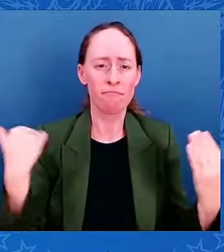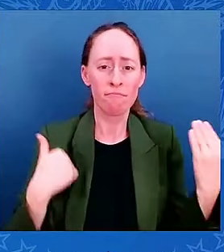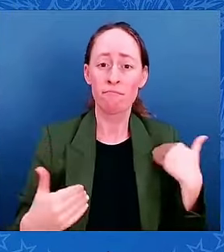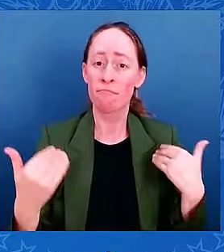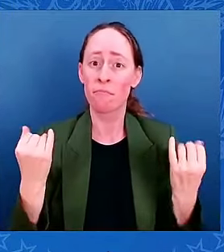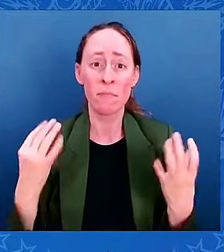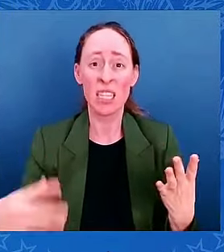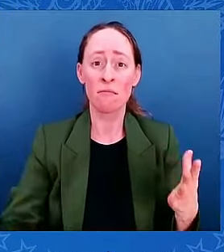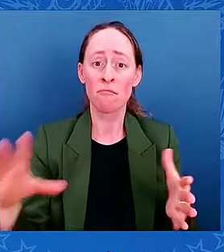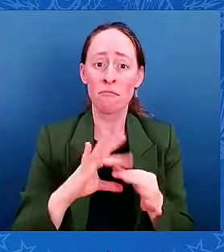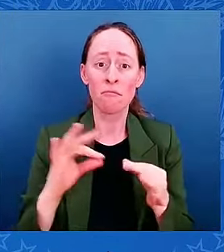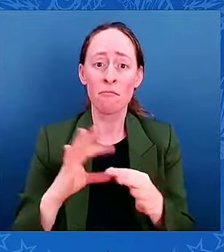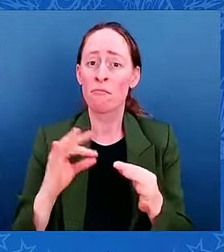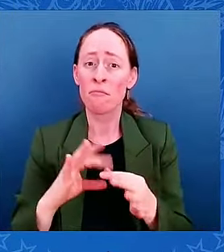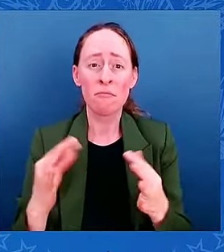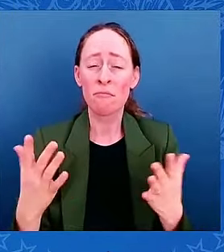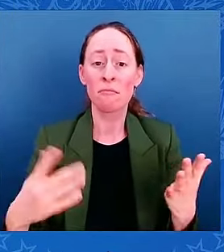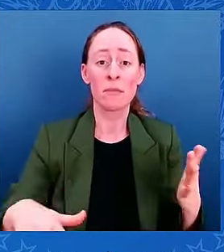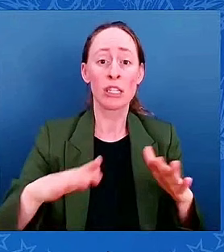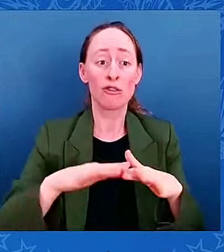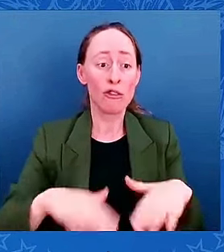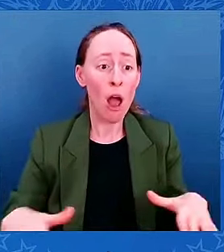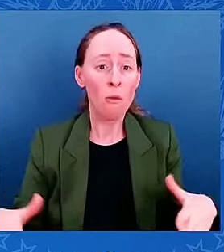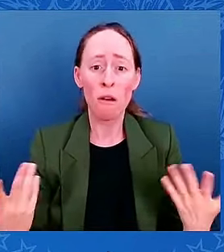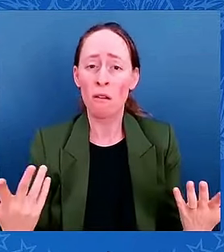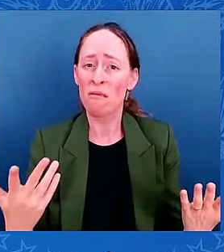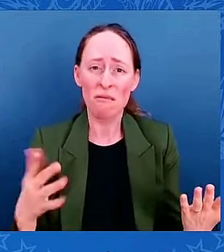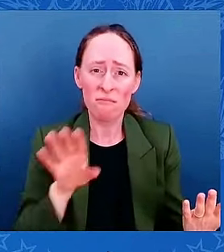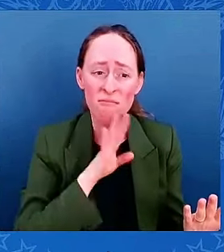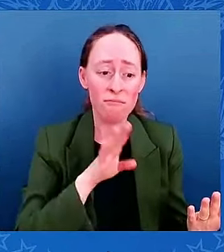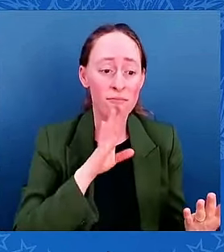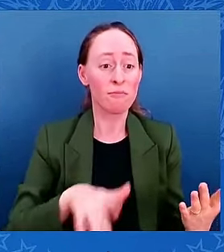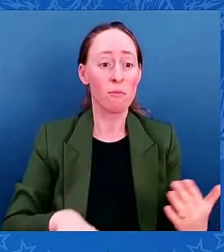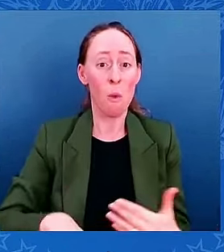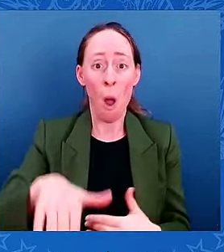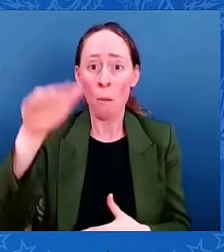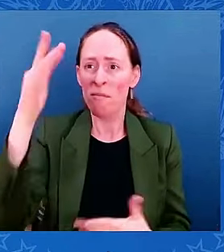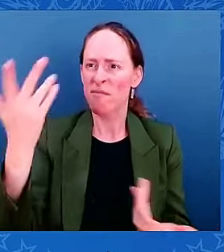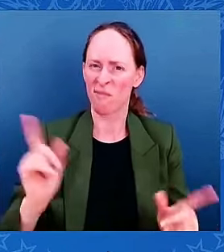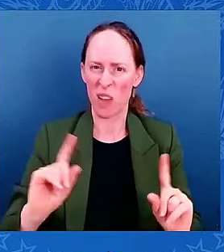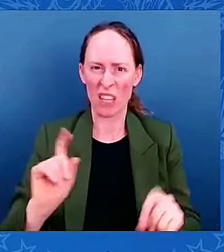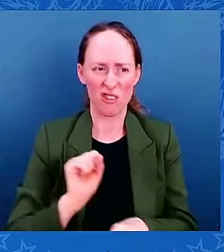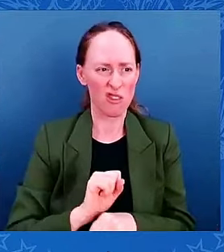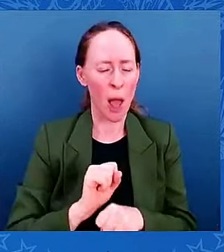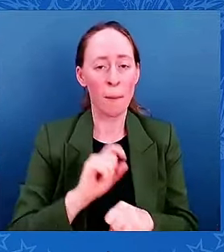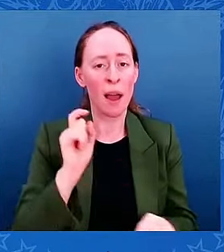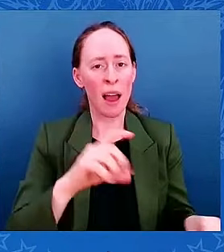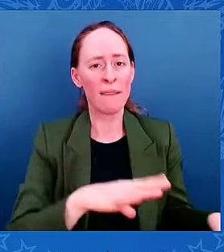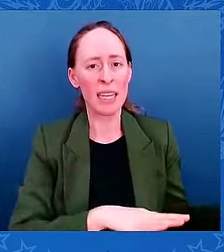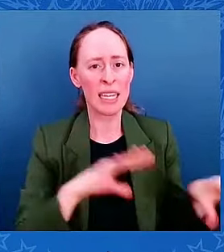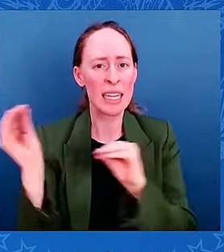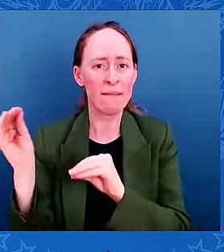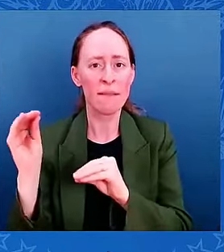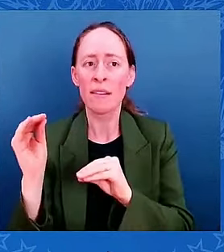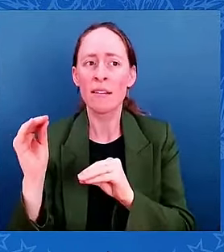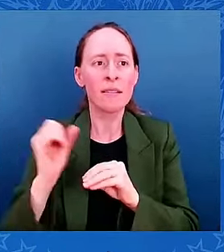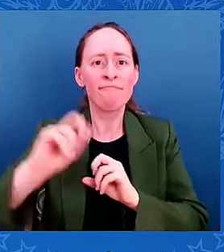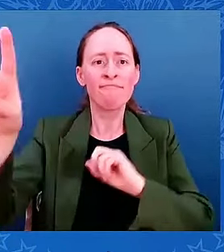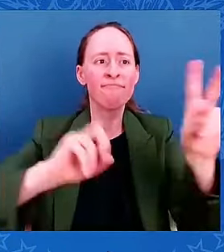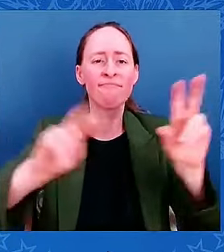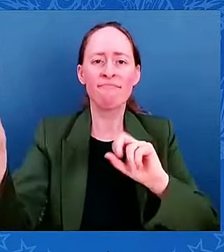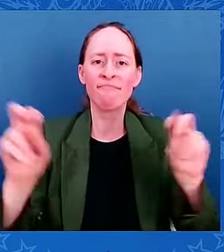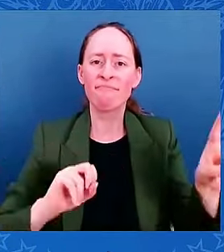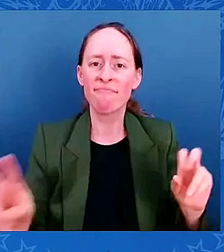There's no jobs for me here. You got a job, Mom, Dad, but no place for me. How many times do people have to say that